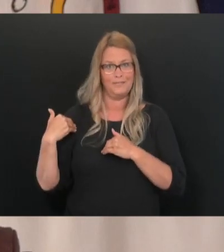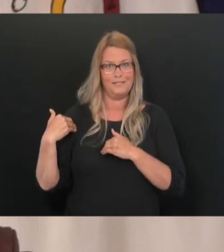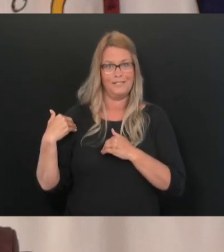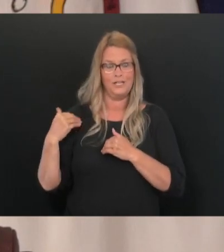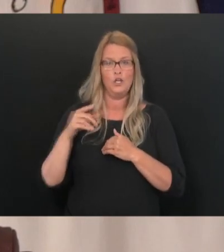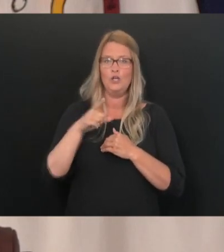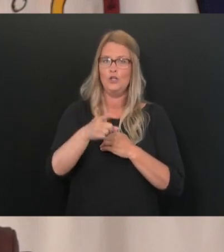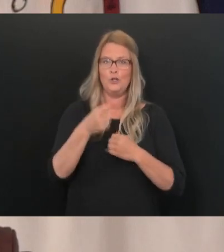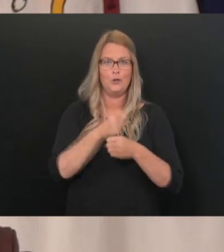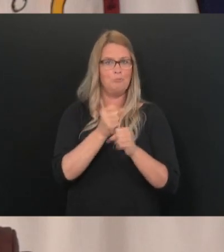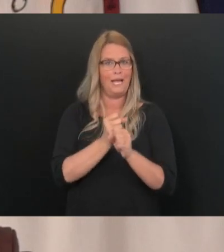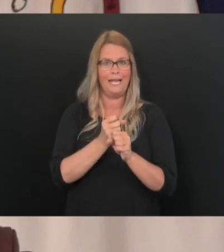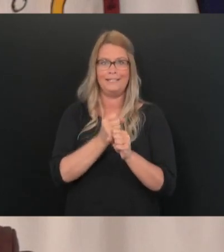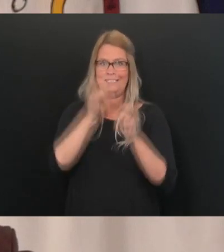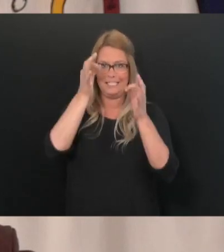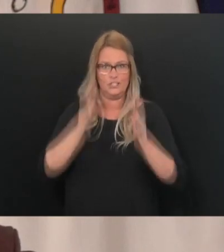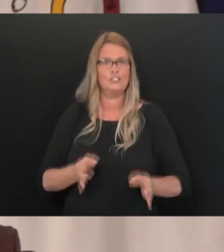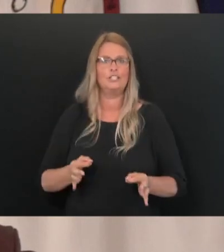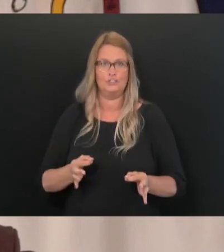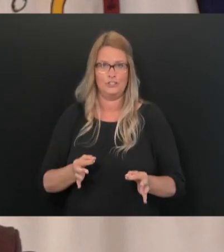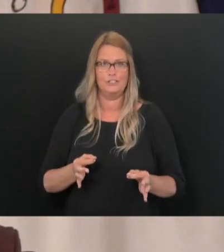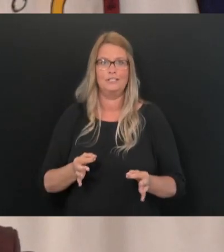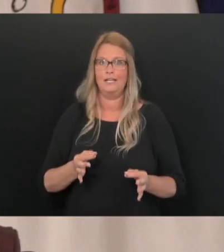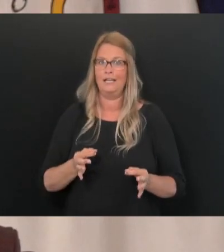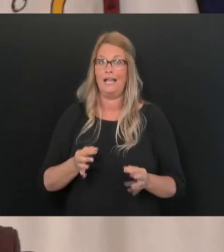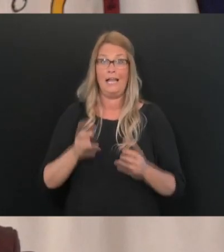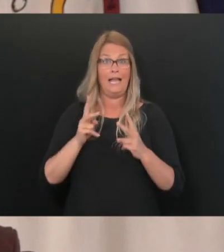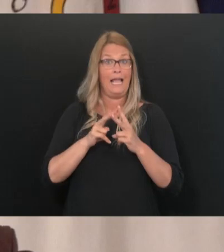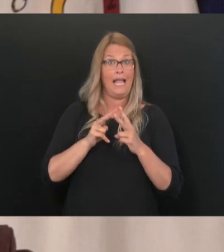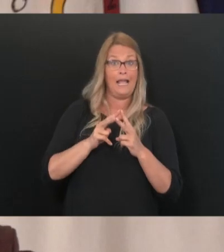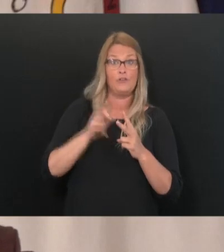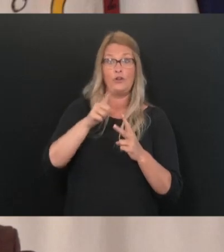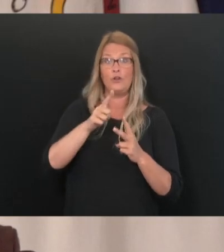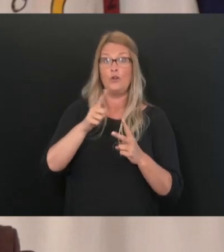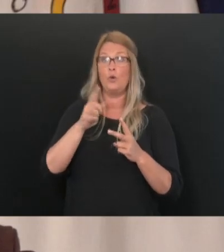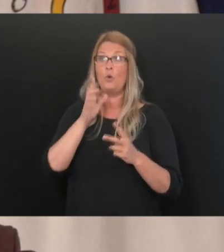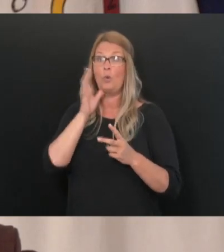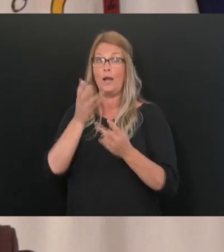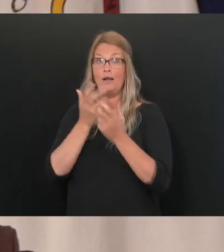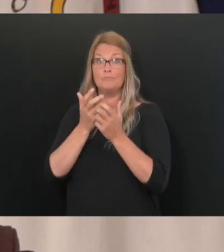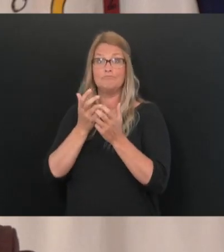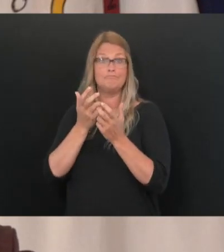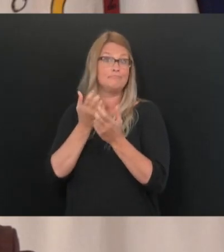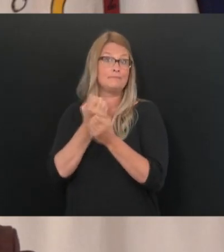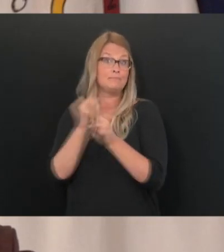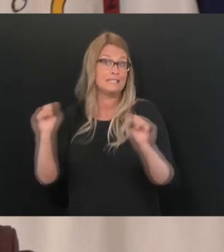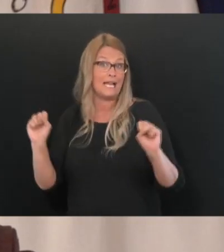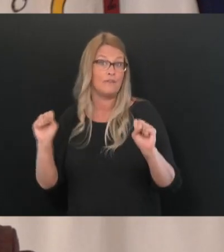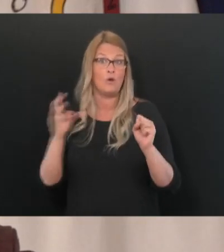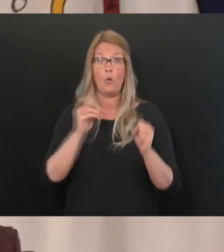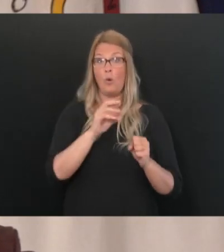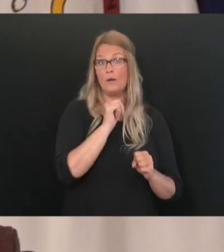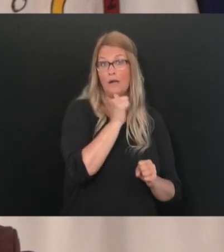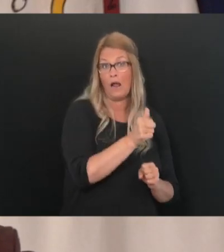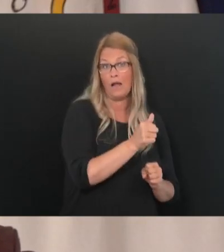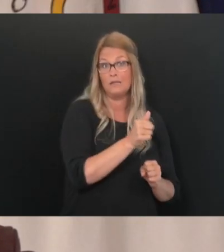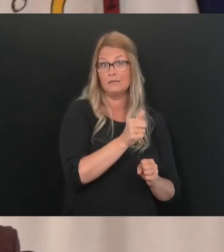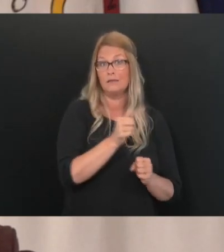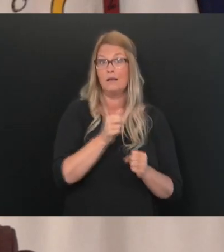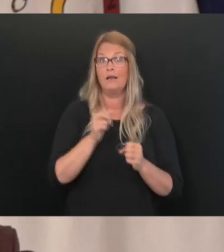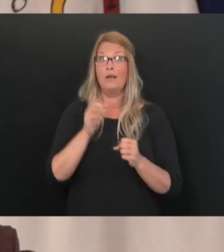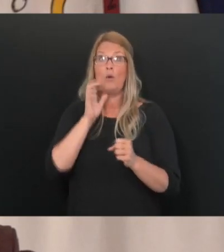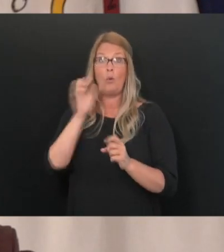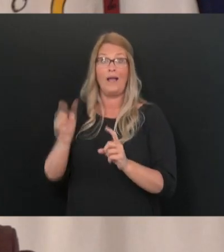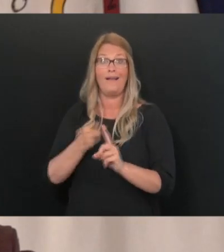final decision as to whether or not you will be affected, and then have the ability to affect others.